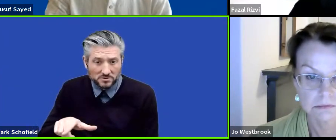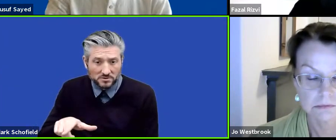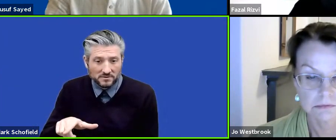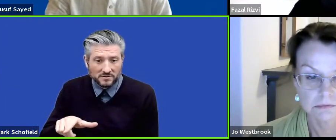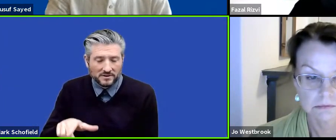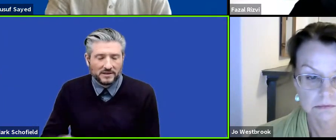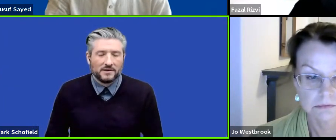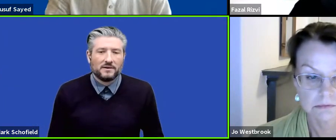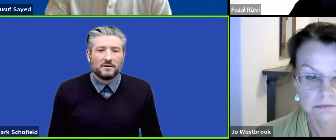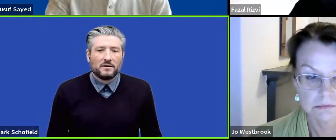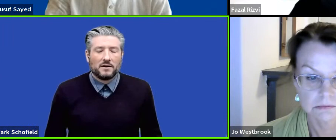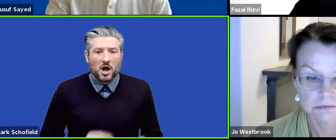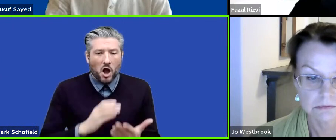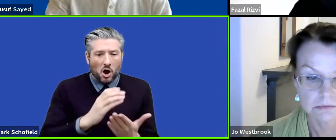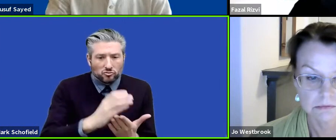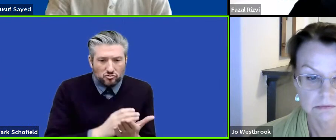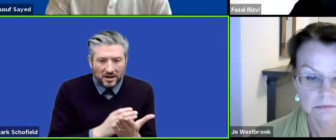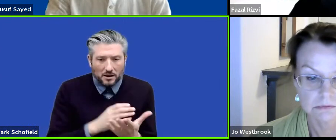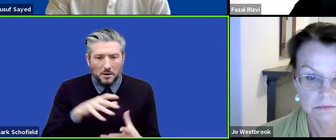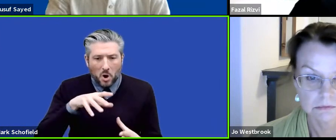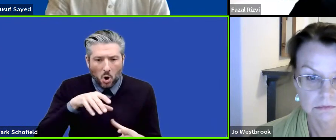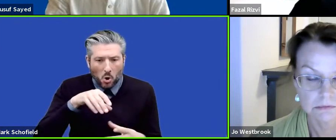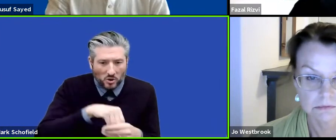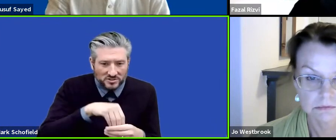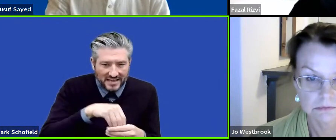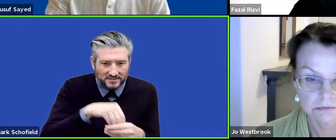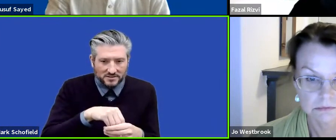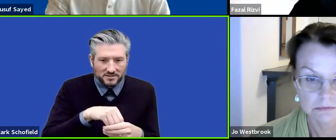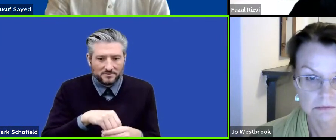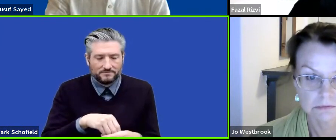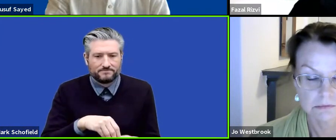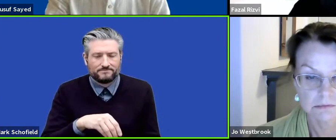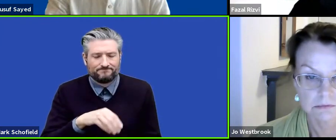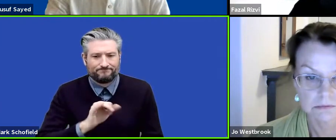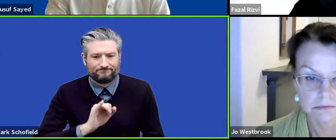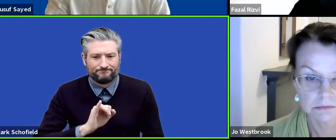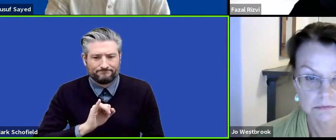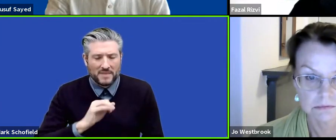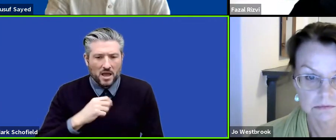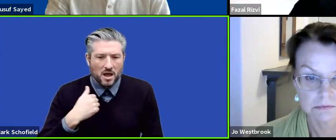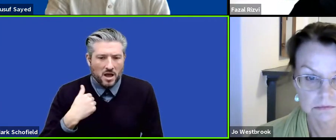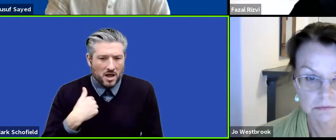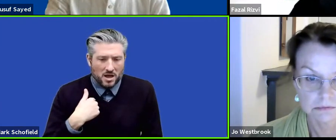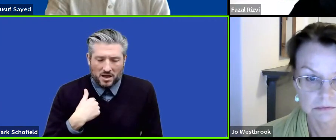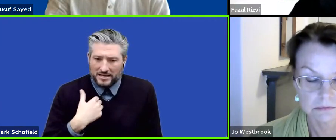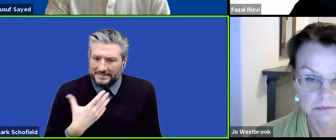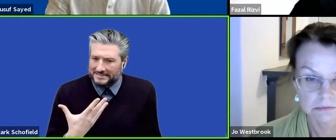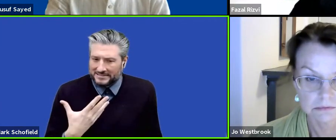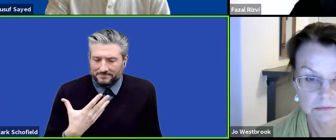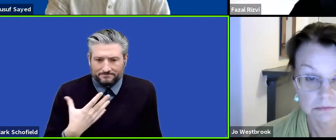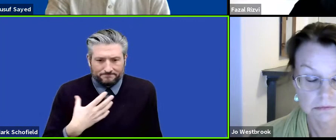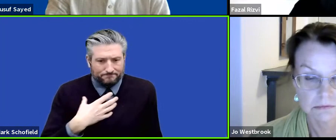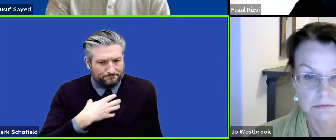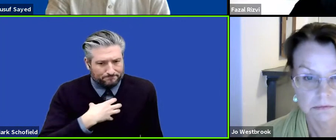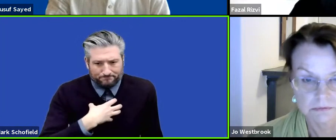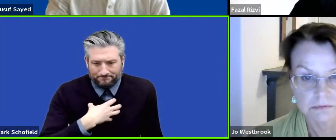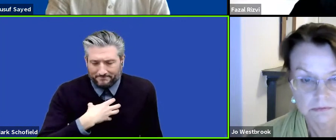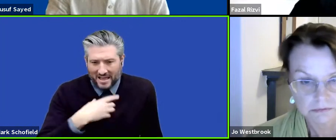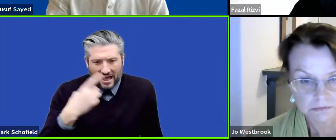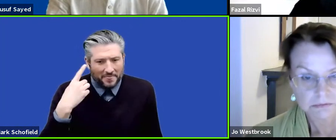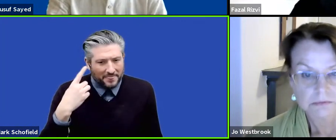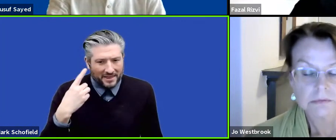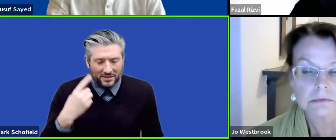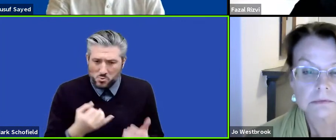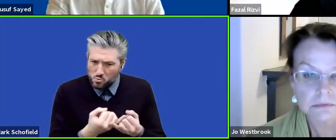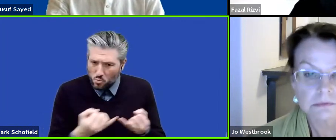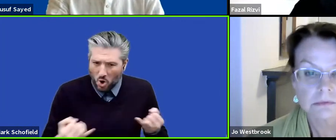curriculum, I'm afraid, has every possibility of becoming even further entrenched at the expense